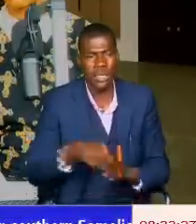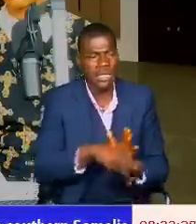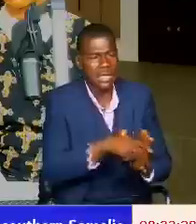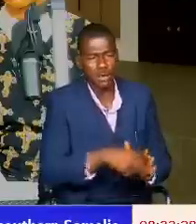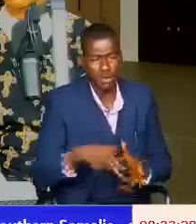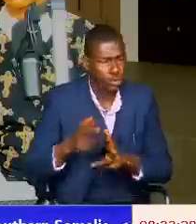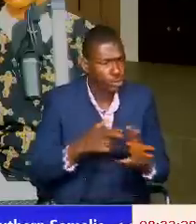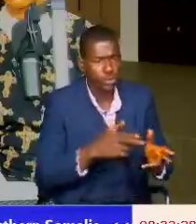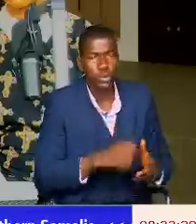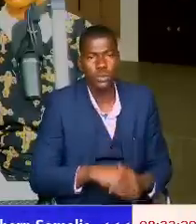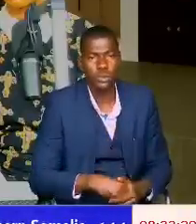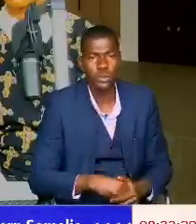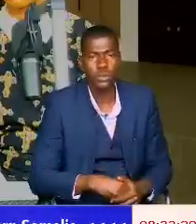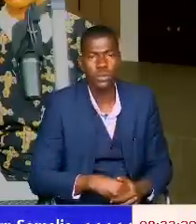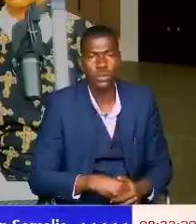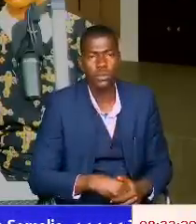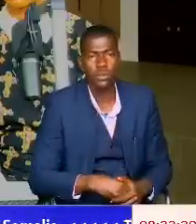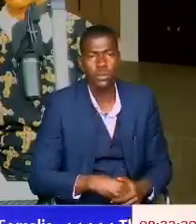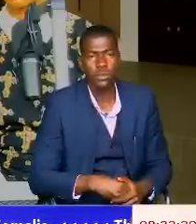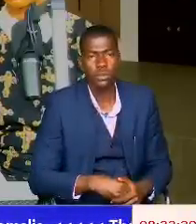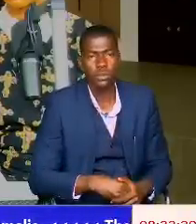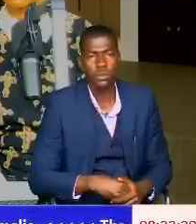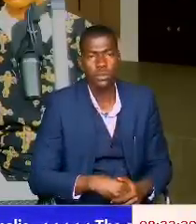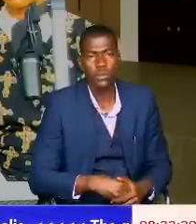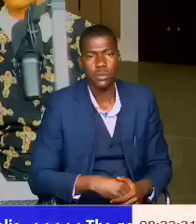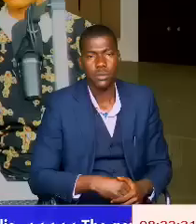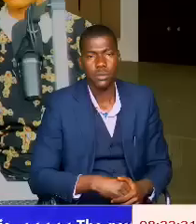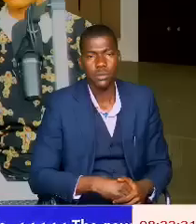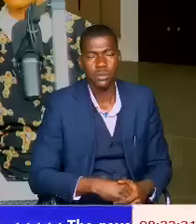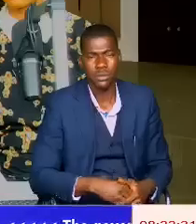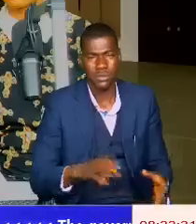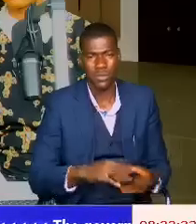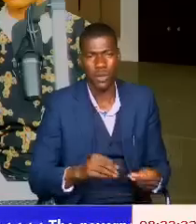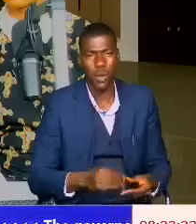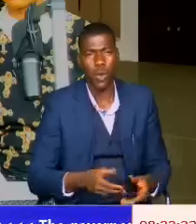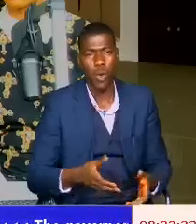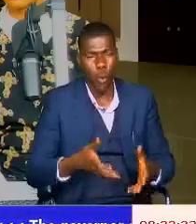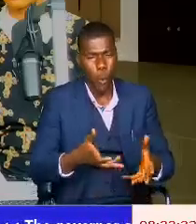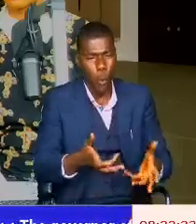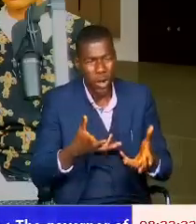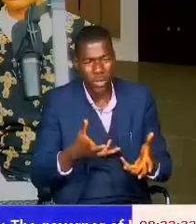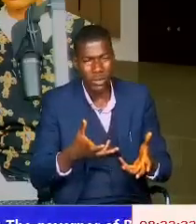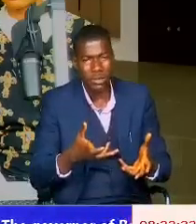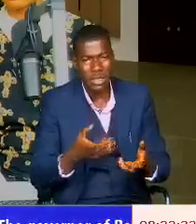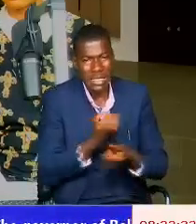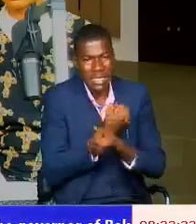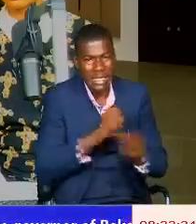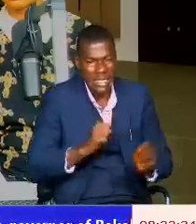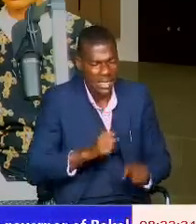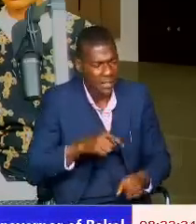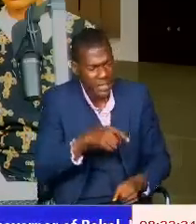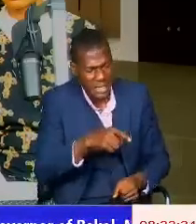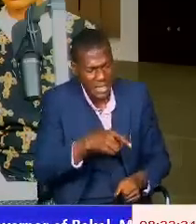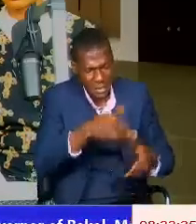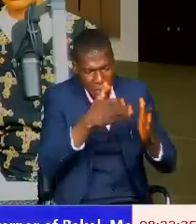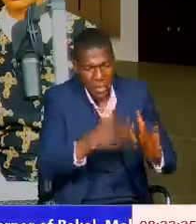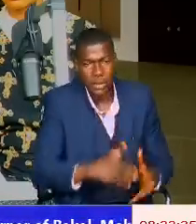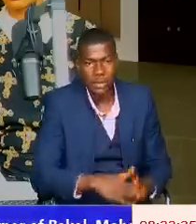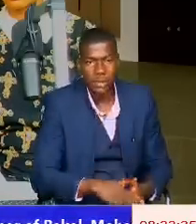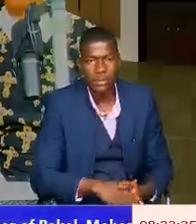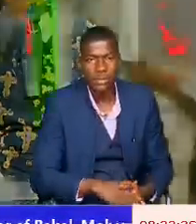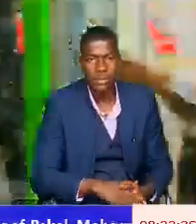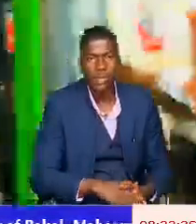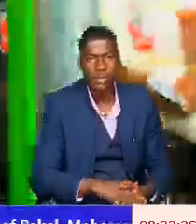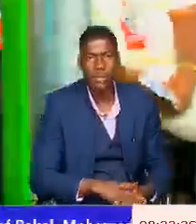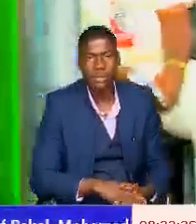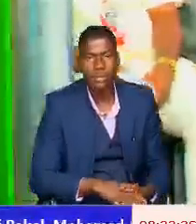people. In the name of say they won't rescue this one. One of these kidnappers. Like say now one of their members. Because